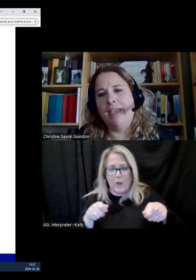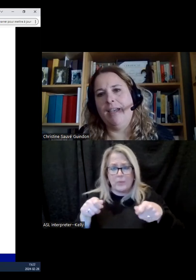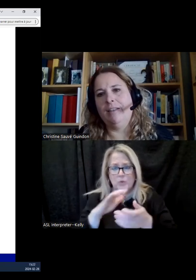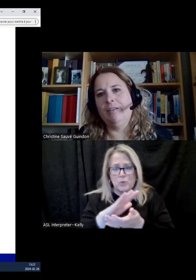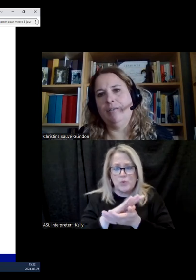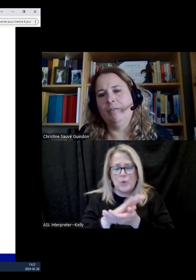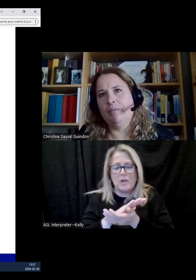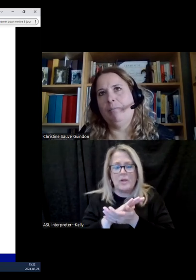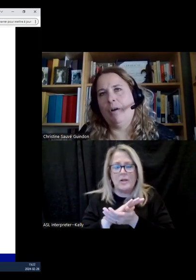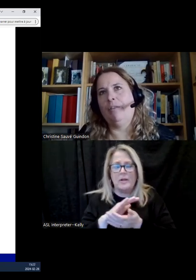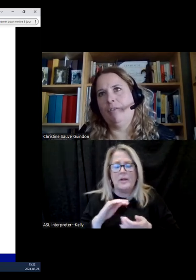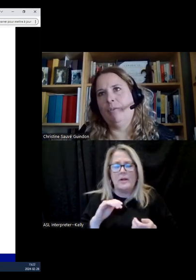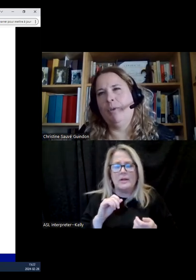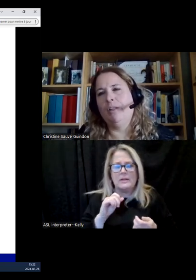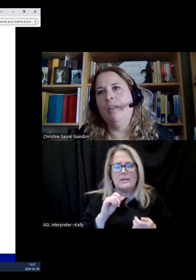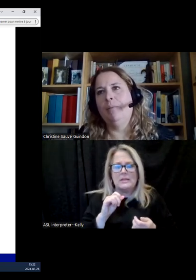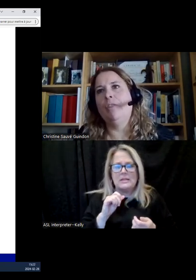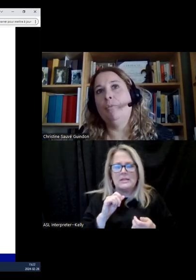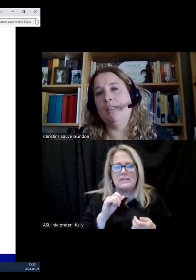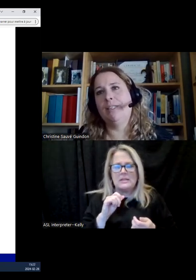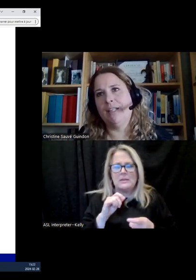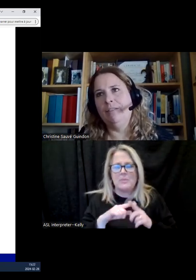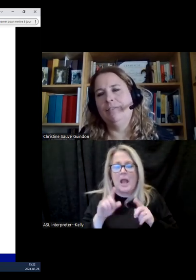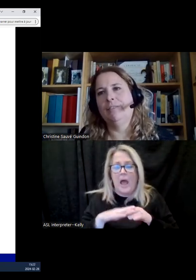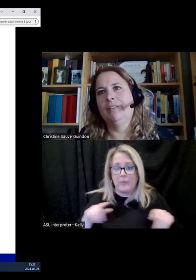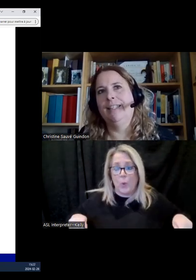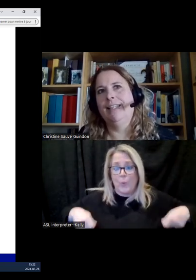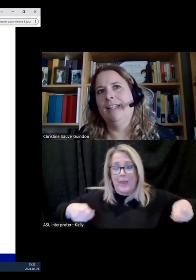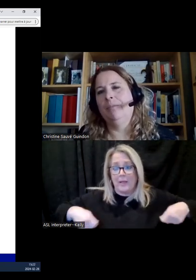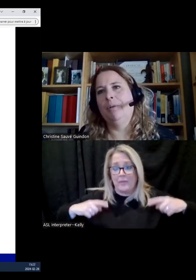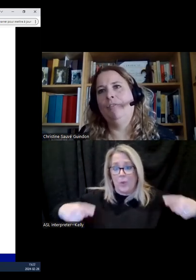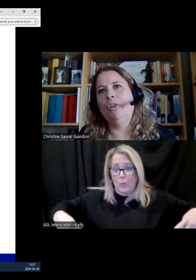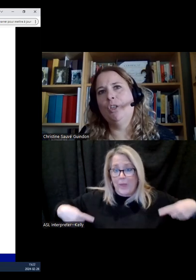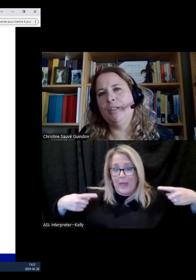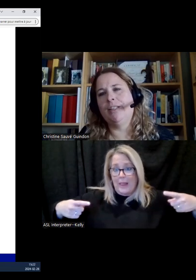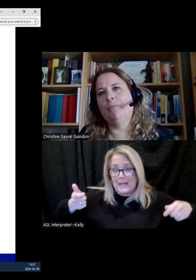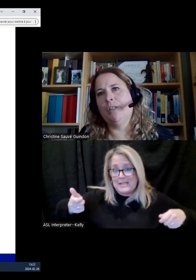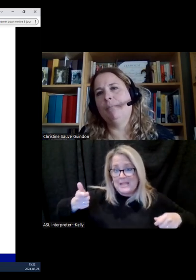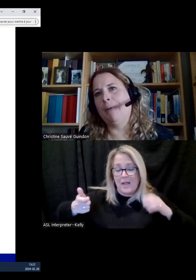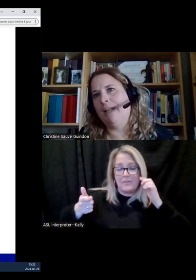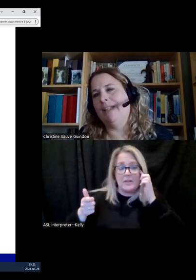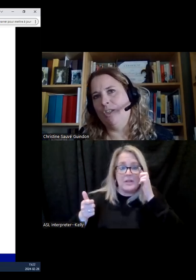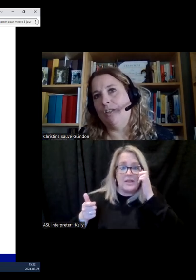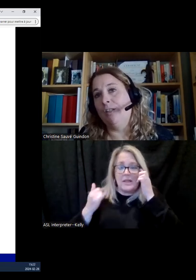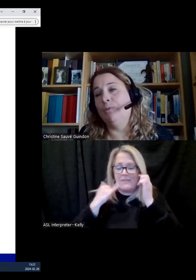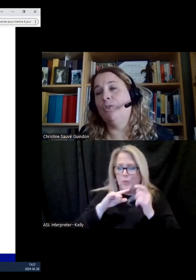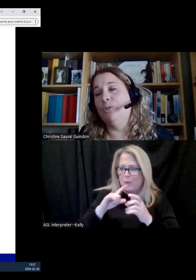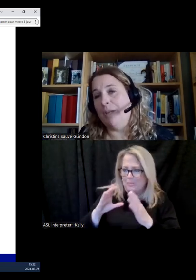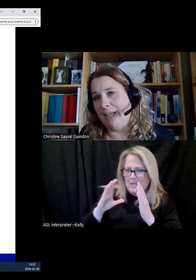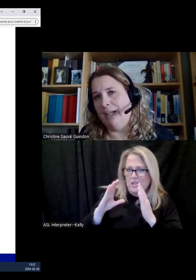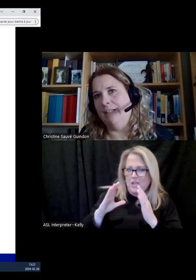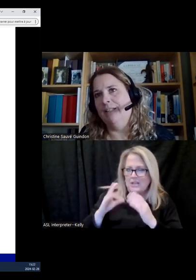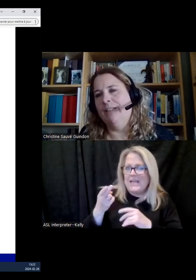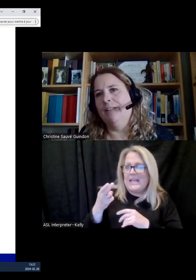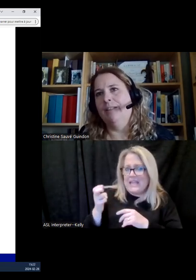on the hand part of the wheel, but on the wheel itself. But if you looked and really paid attention, he was